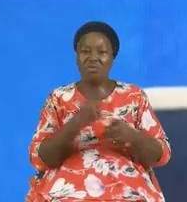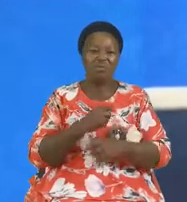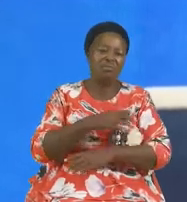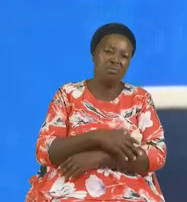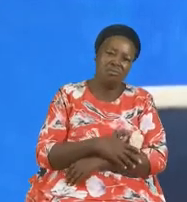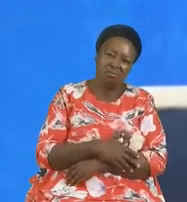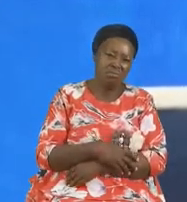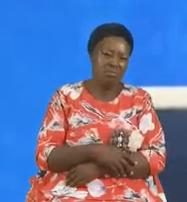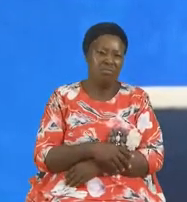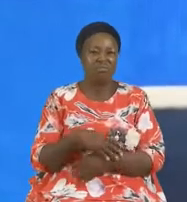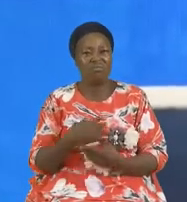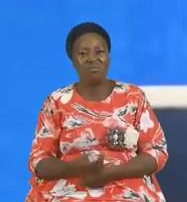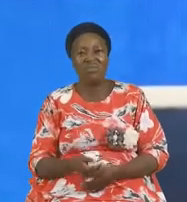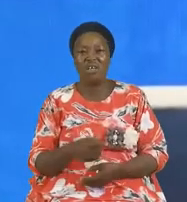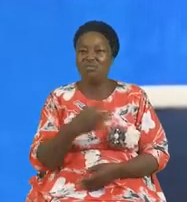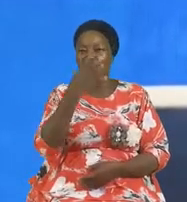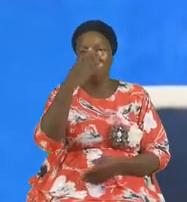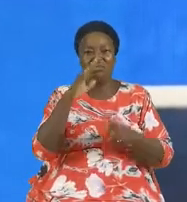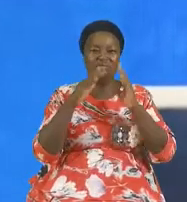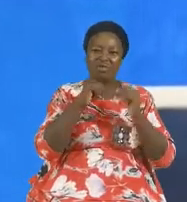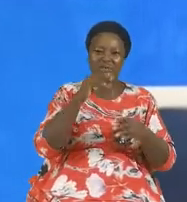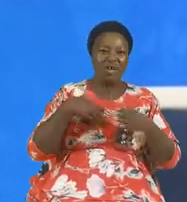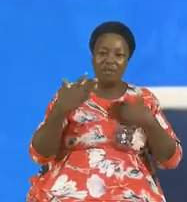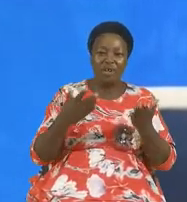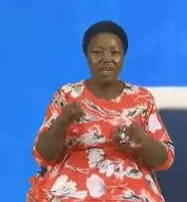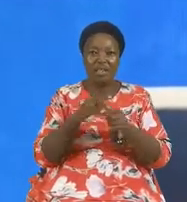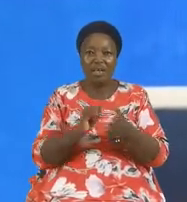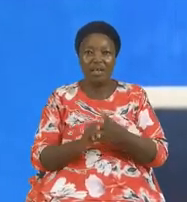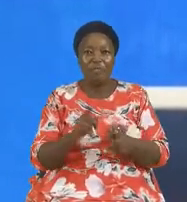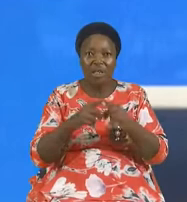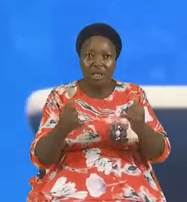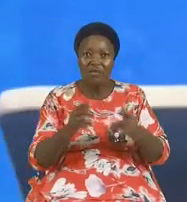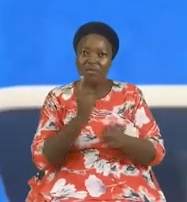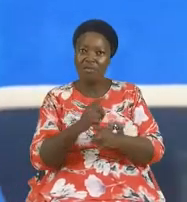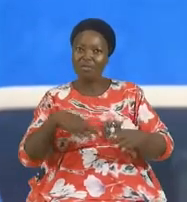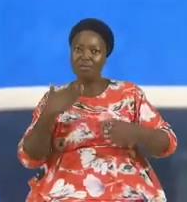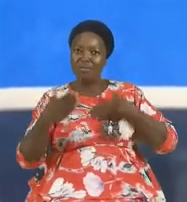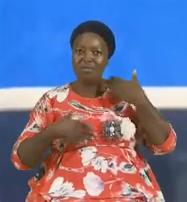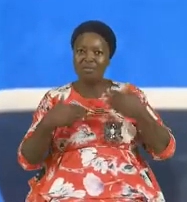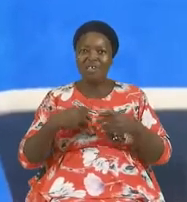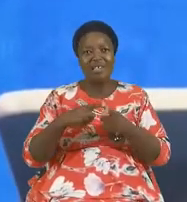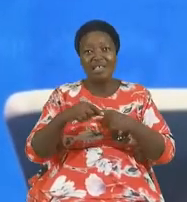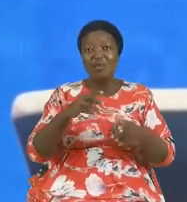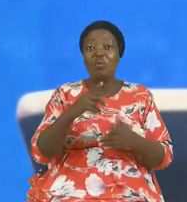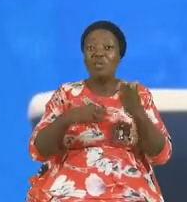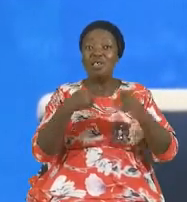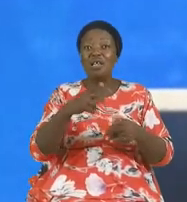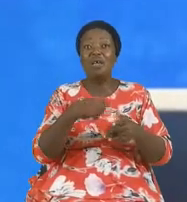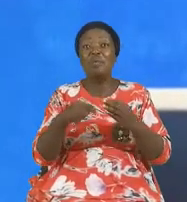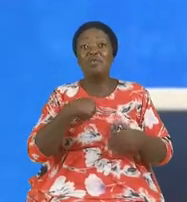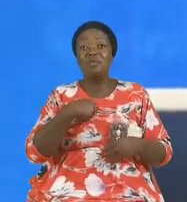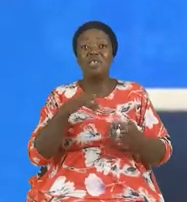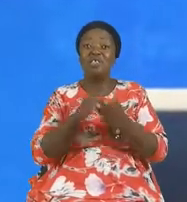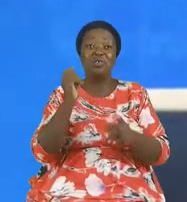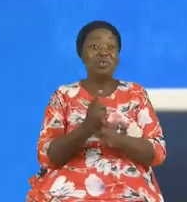drop your head, you'll be unhappy. If you smile, if you rejoice, that, you know, what you've said about